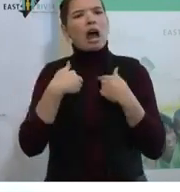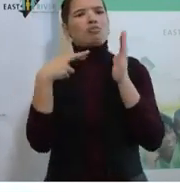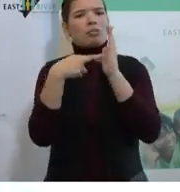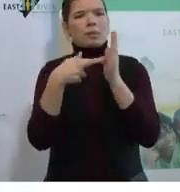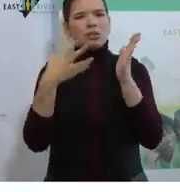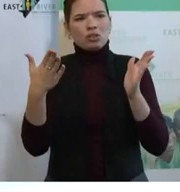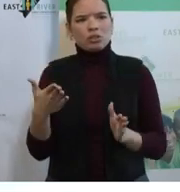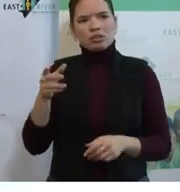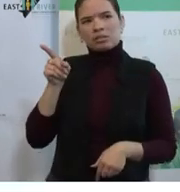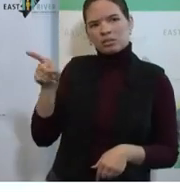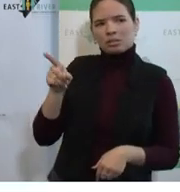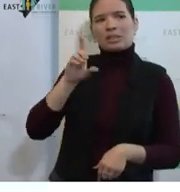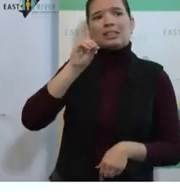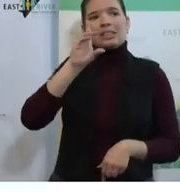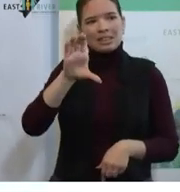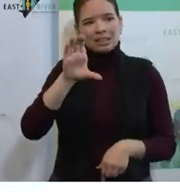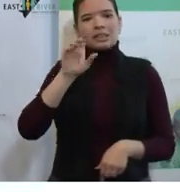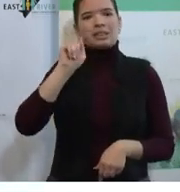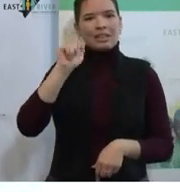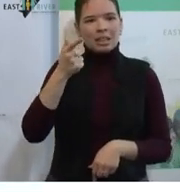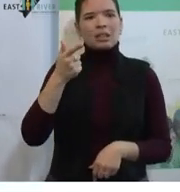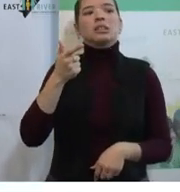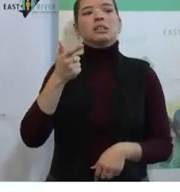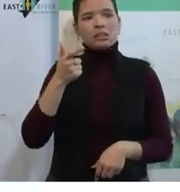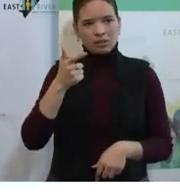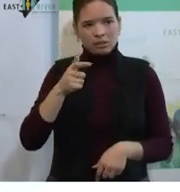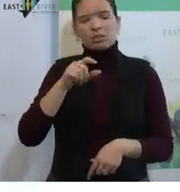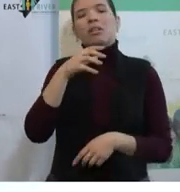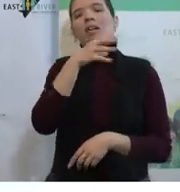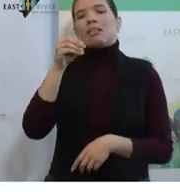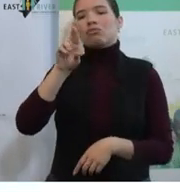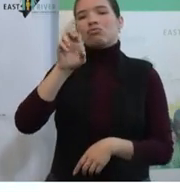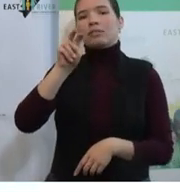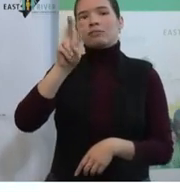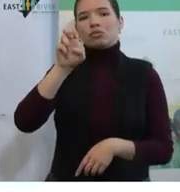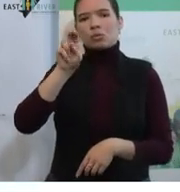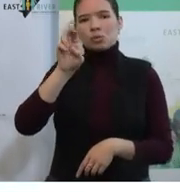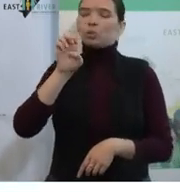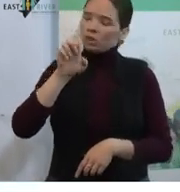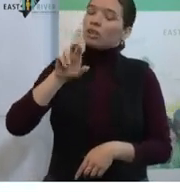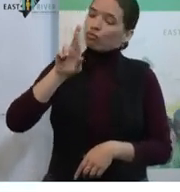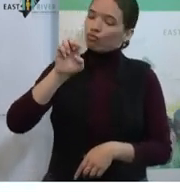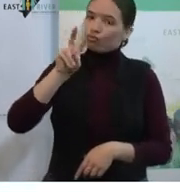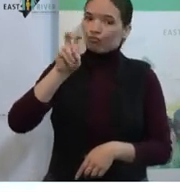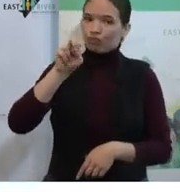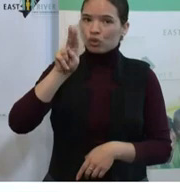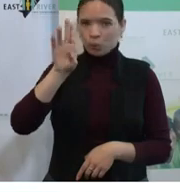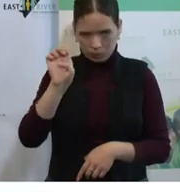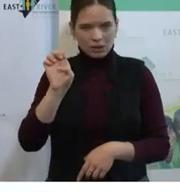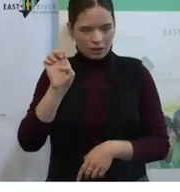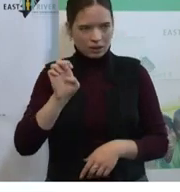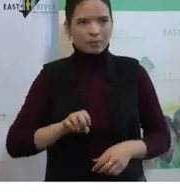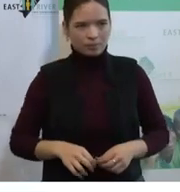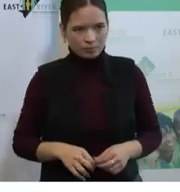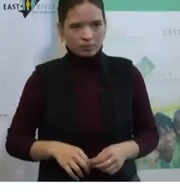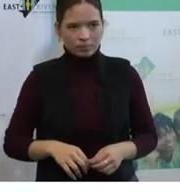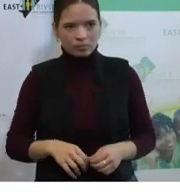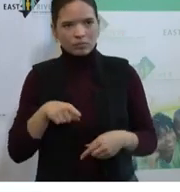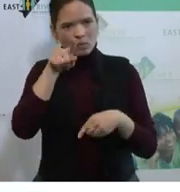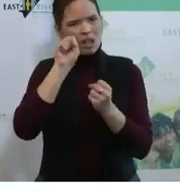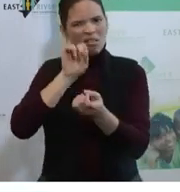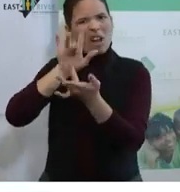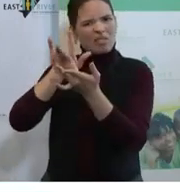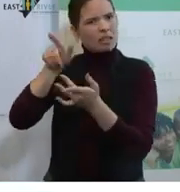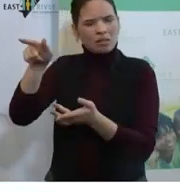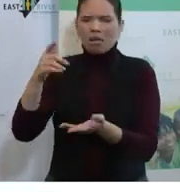Tax Revenue. Elena Folks from OTR is here, and so she'll be able to answer any questions you may